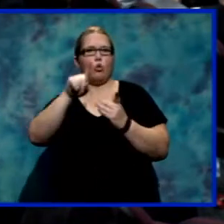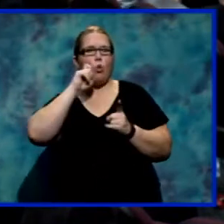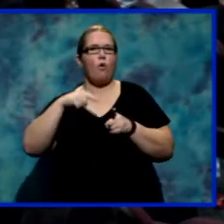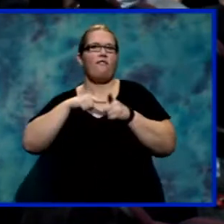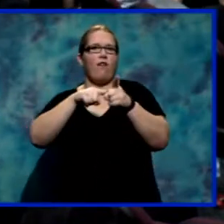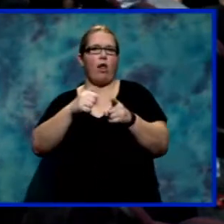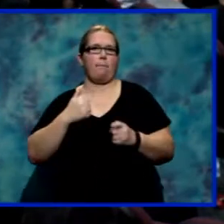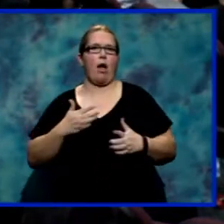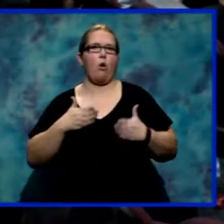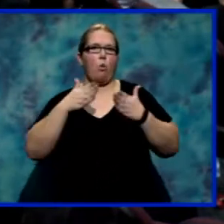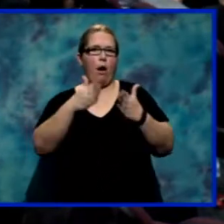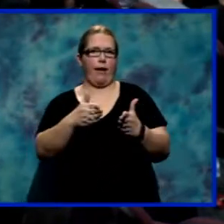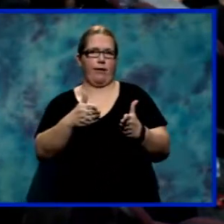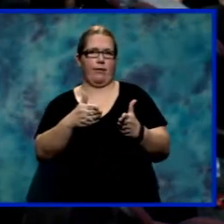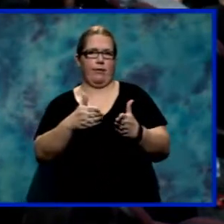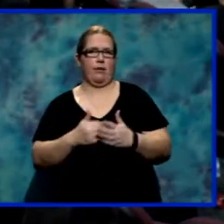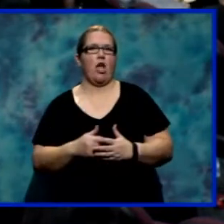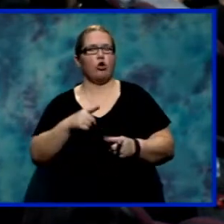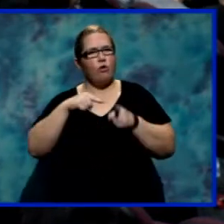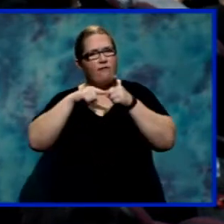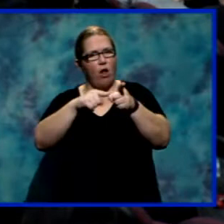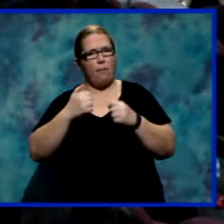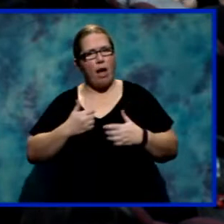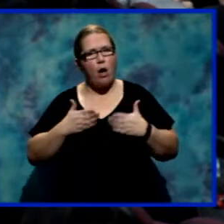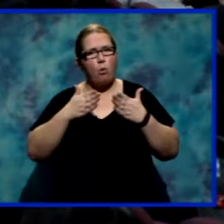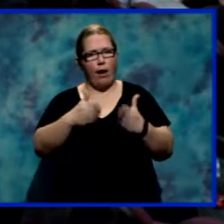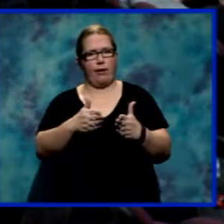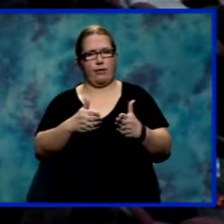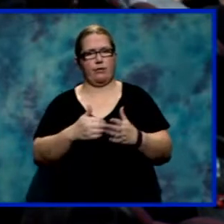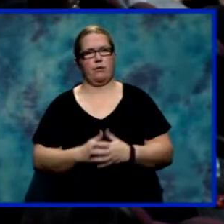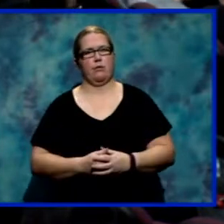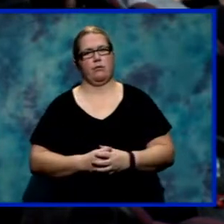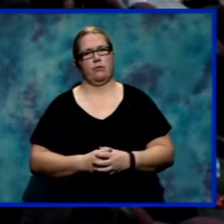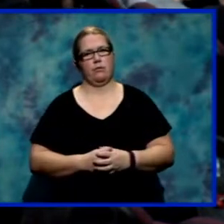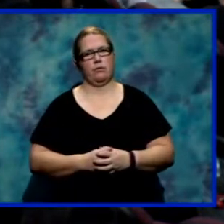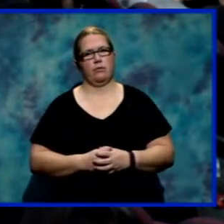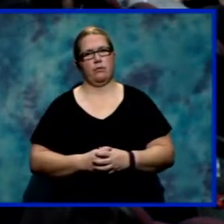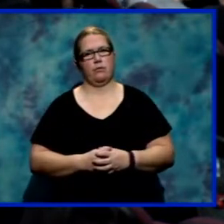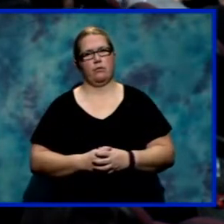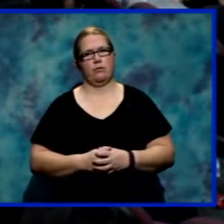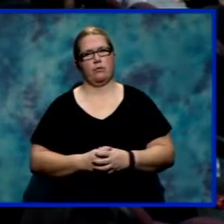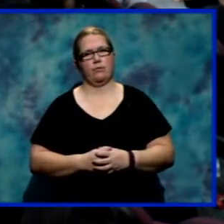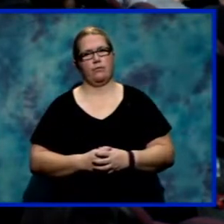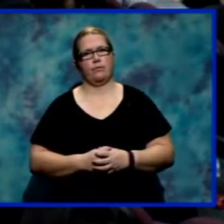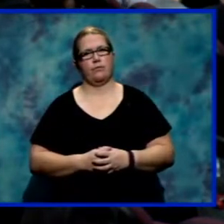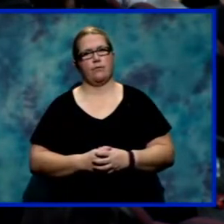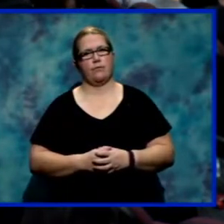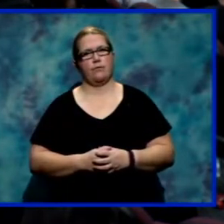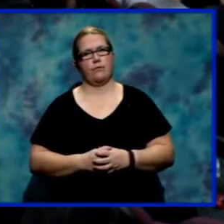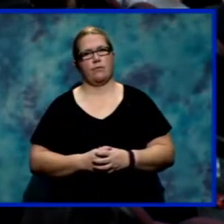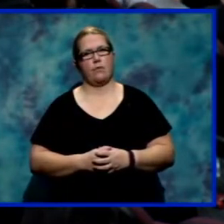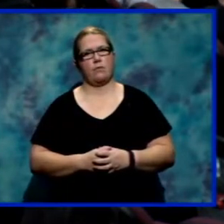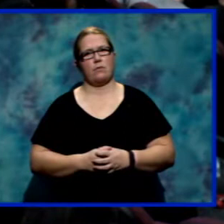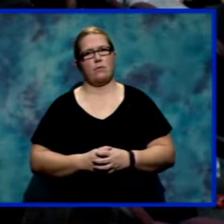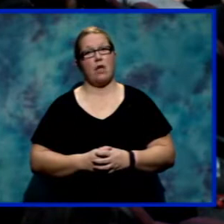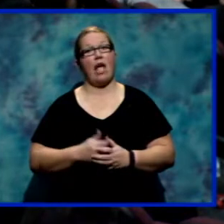decrees and be careful to obey my regulations. Some versions say my laws. I'll read again, verse 27. And